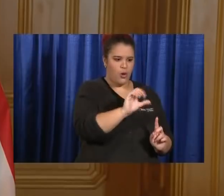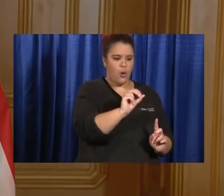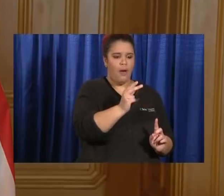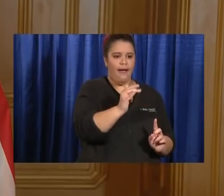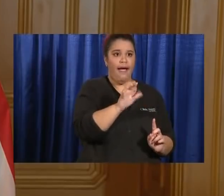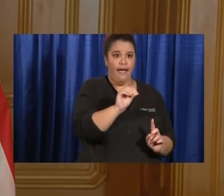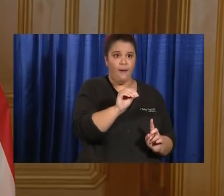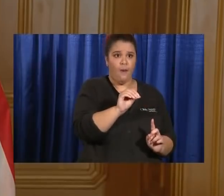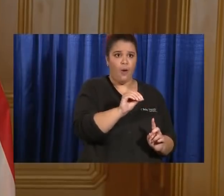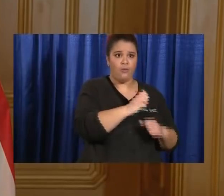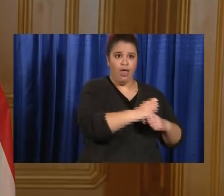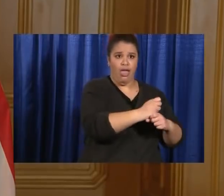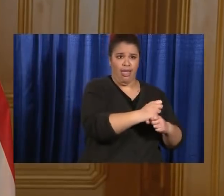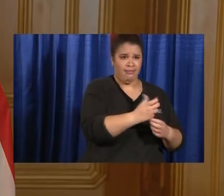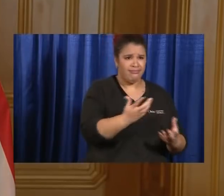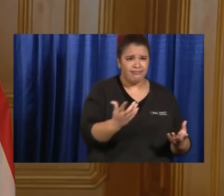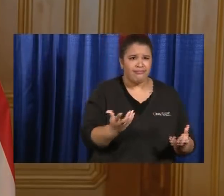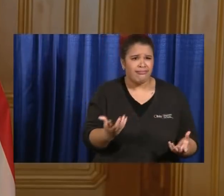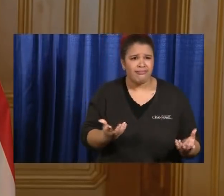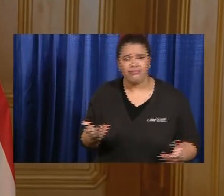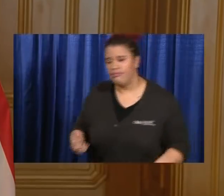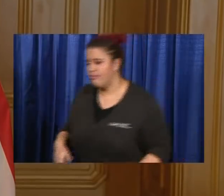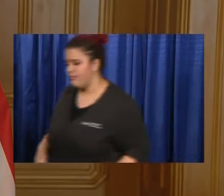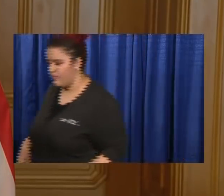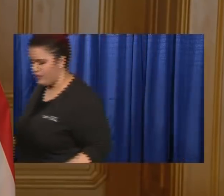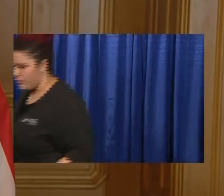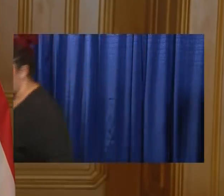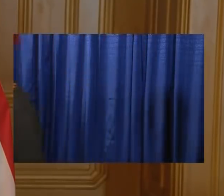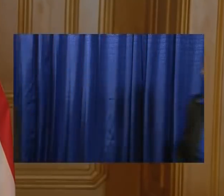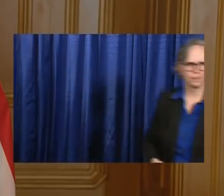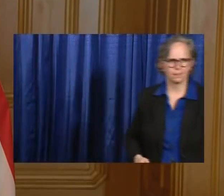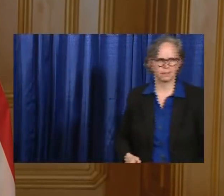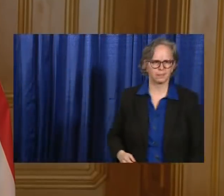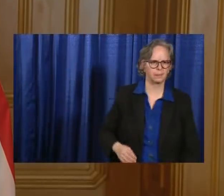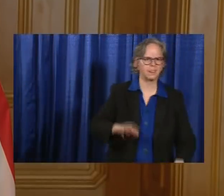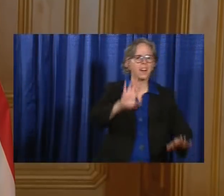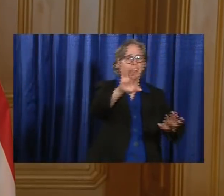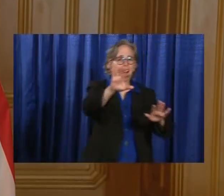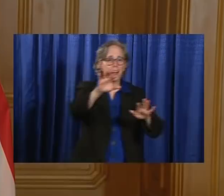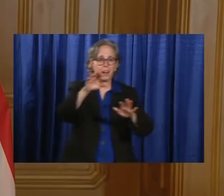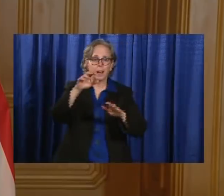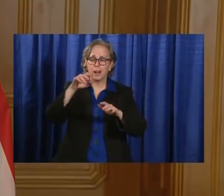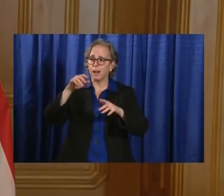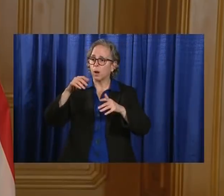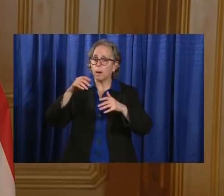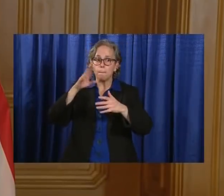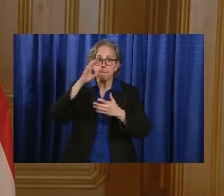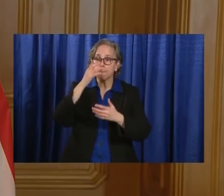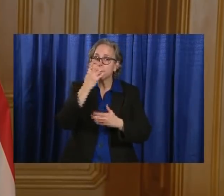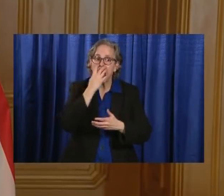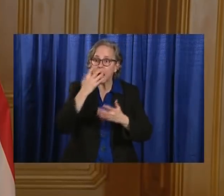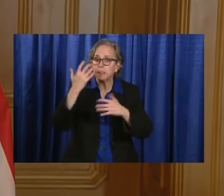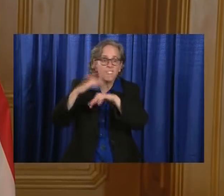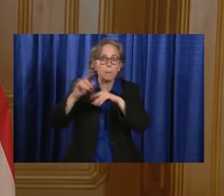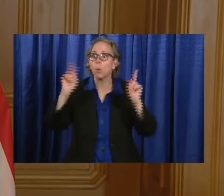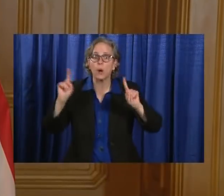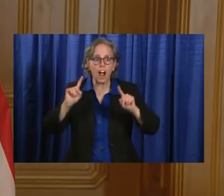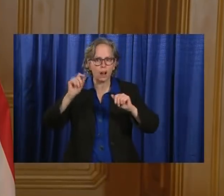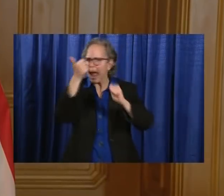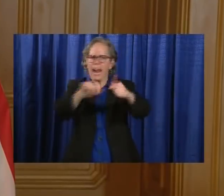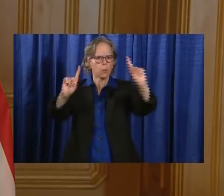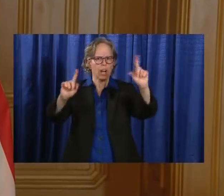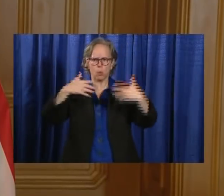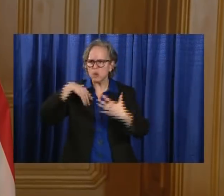after it wherever we can find it. There should be a plane coming in Tuesday with the first shipment, and